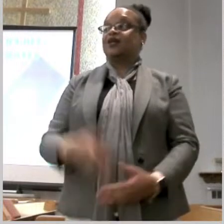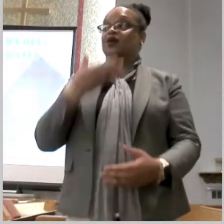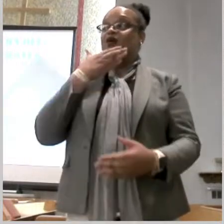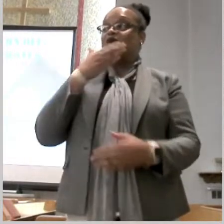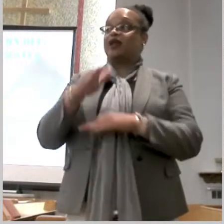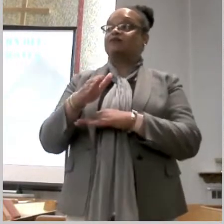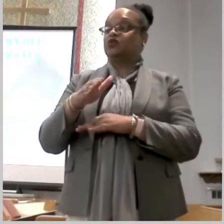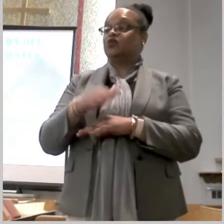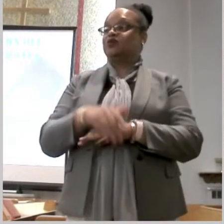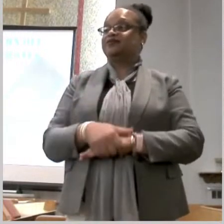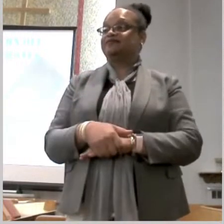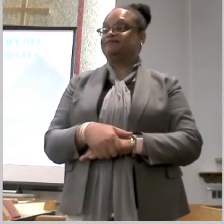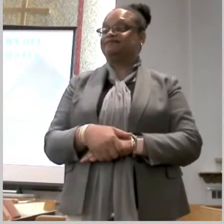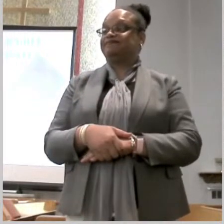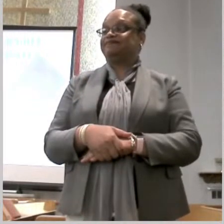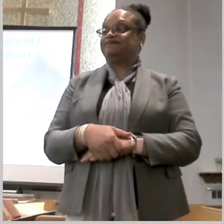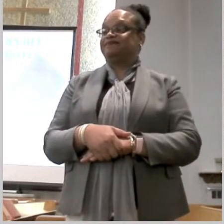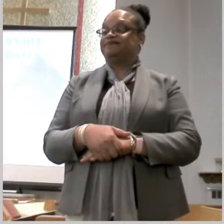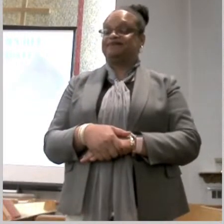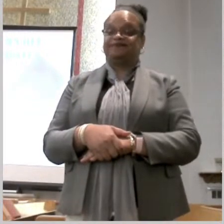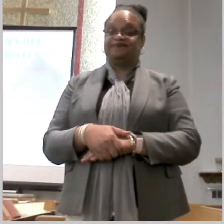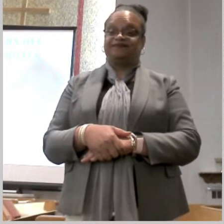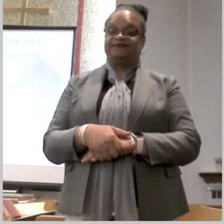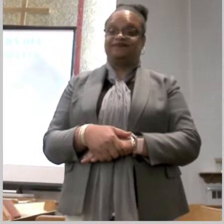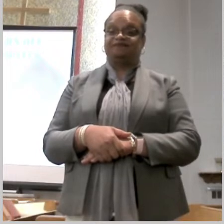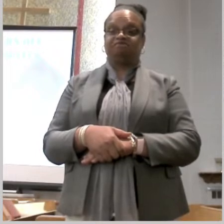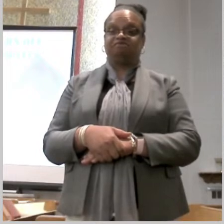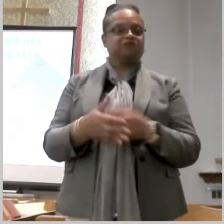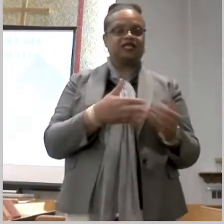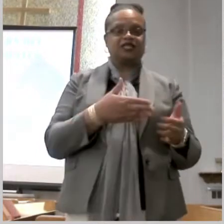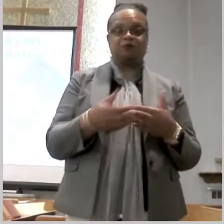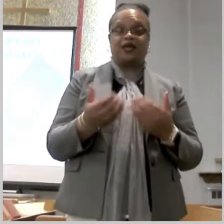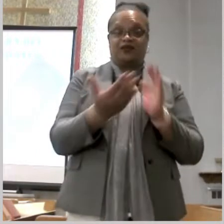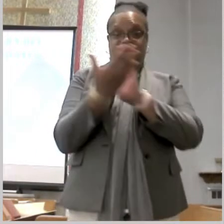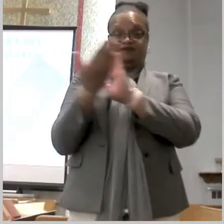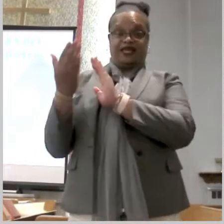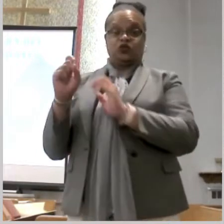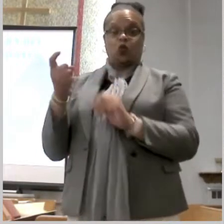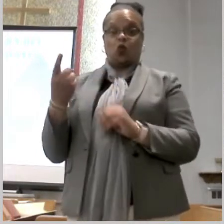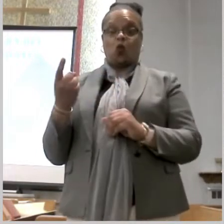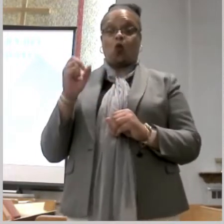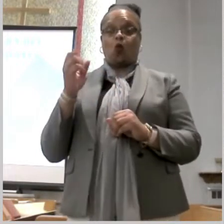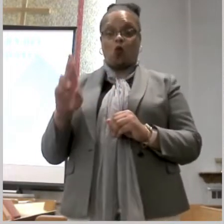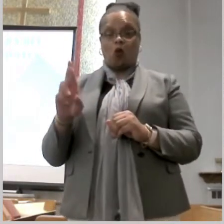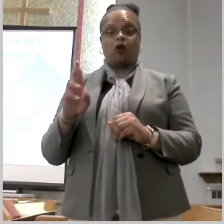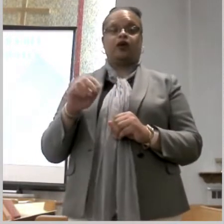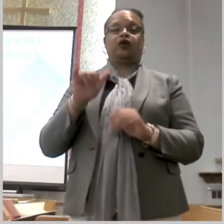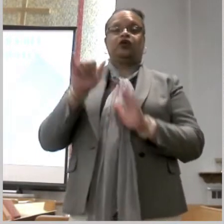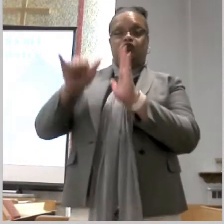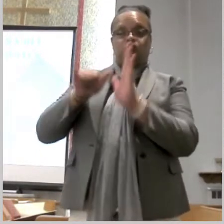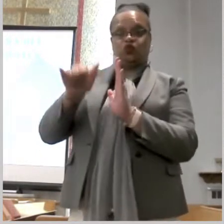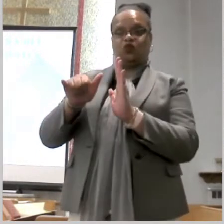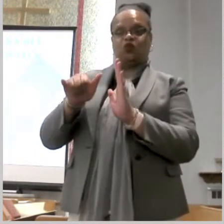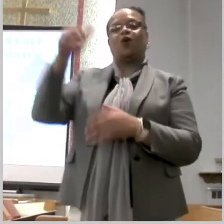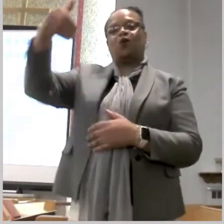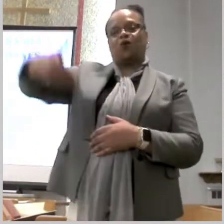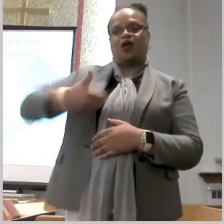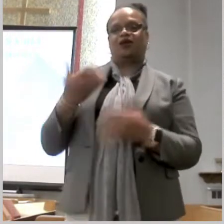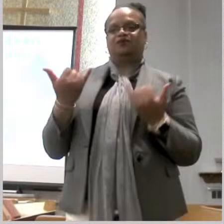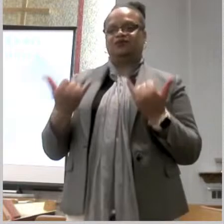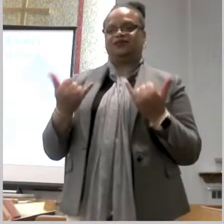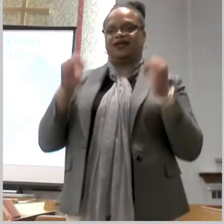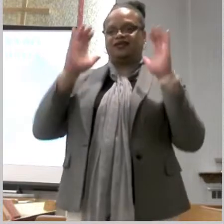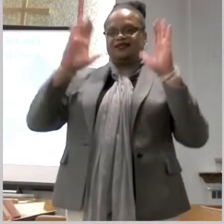Good afternoon. Well, whether you're watching live on YouTube or here in the building, we want to welcome you to our Sunday worship